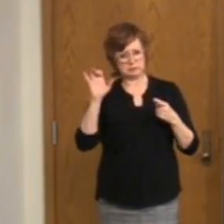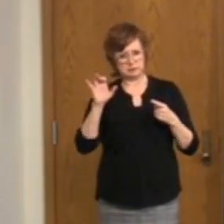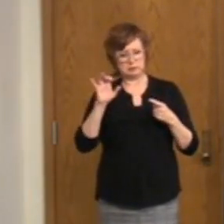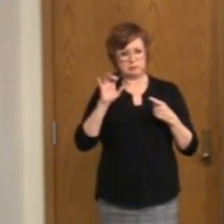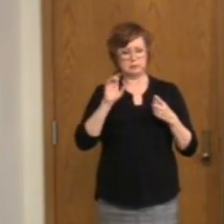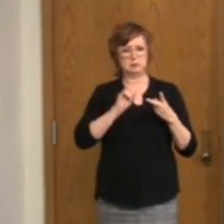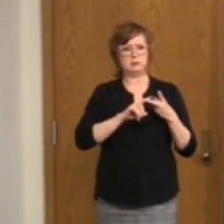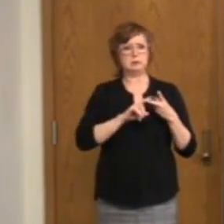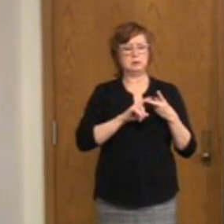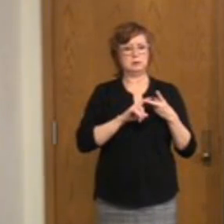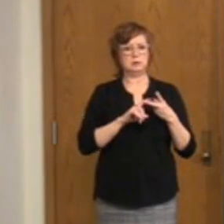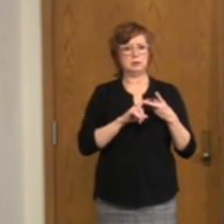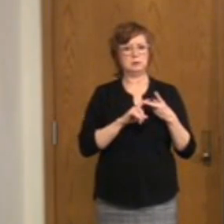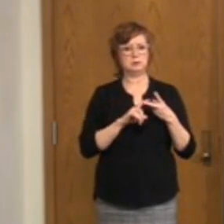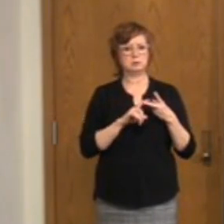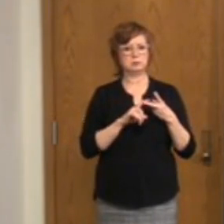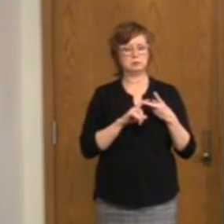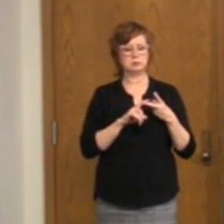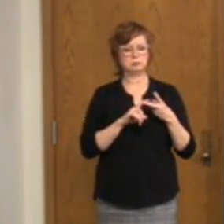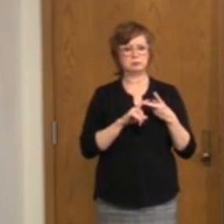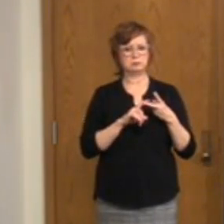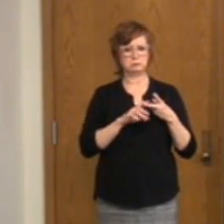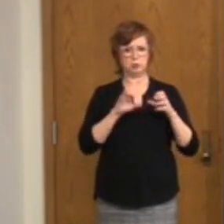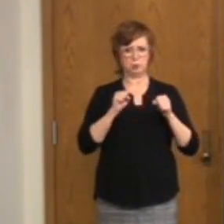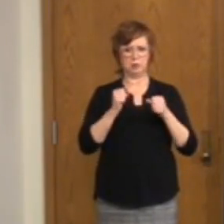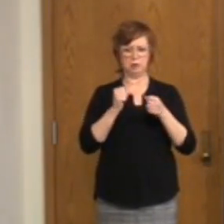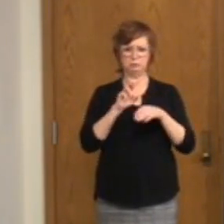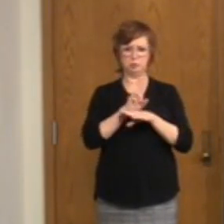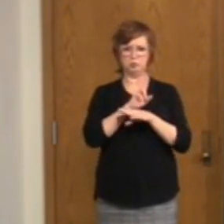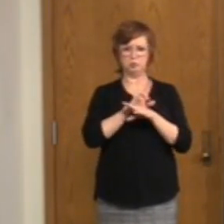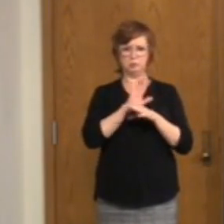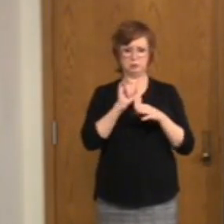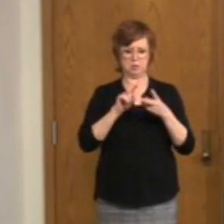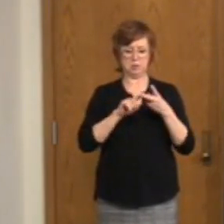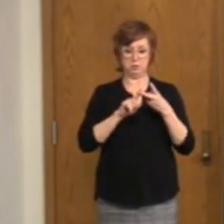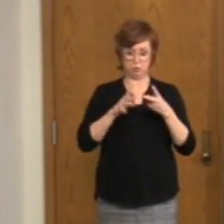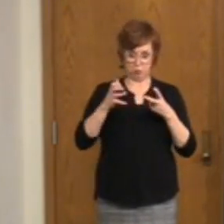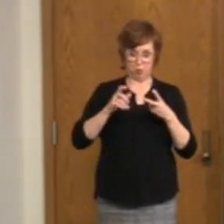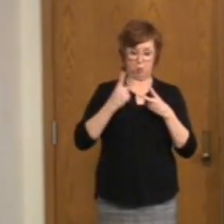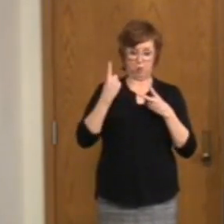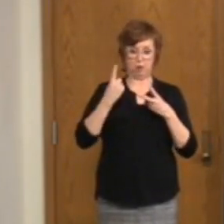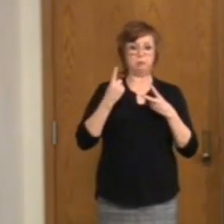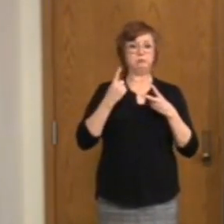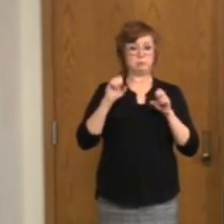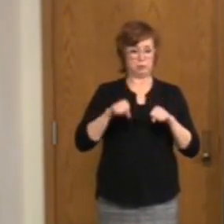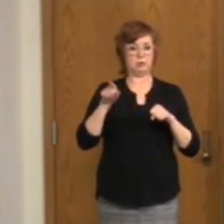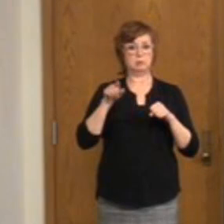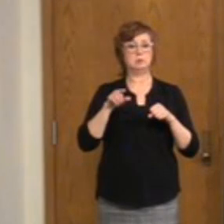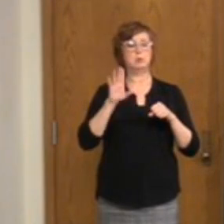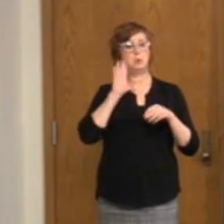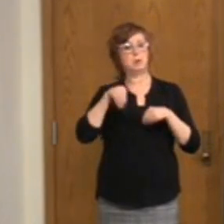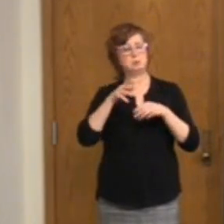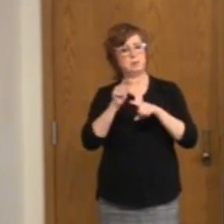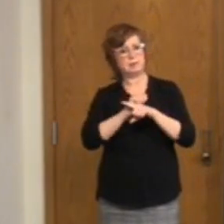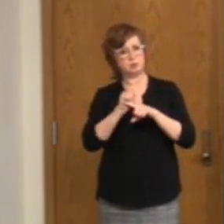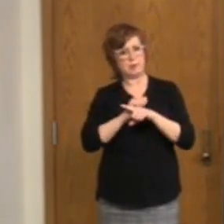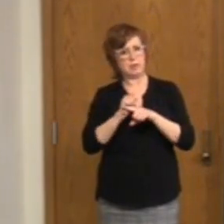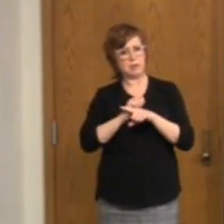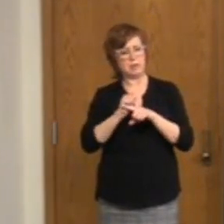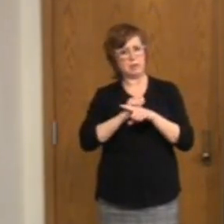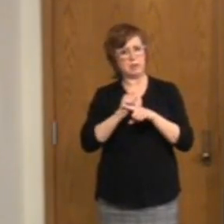They are available to any setting which chooses to have that, and either can get trained to use it,